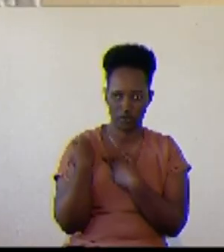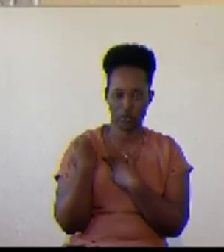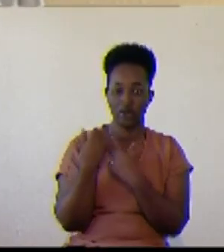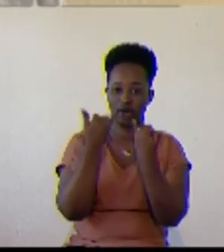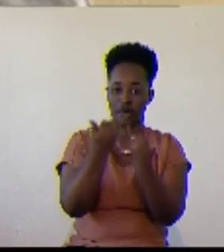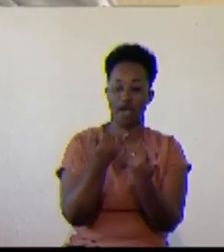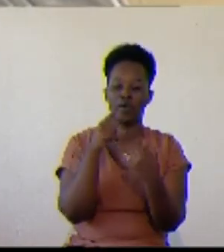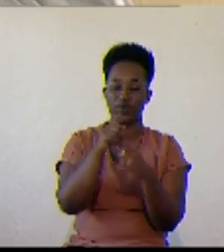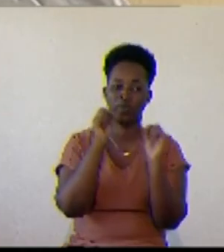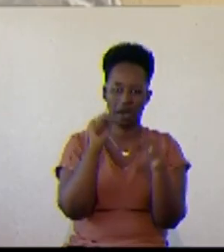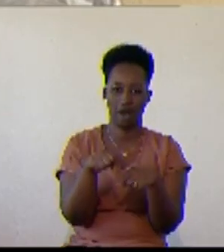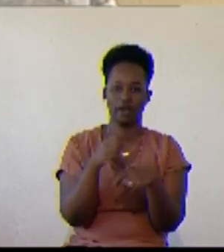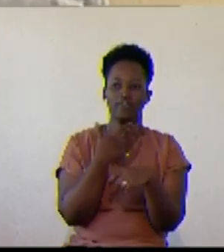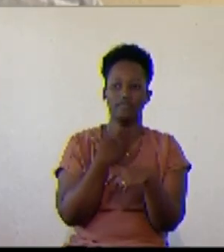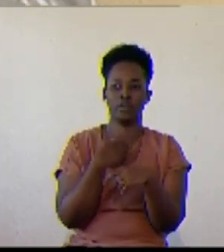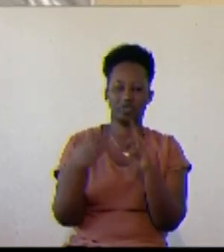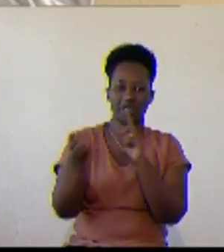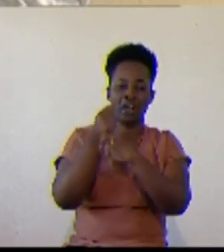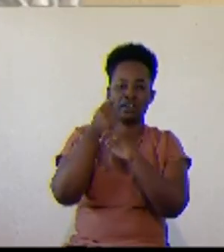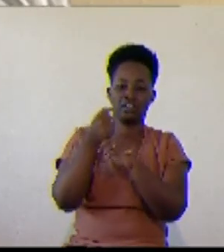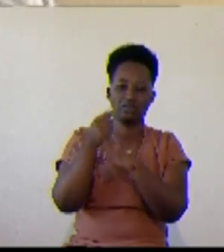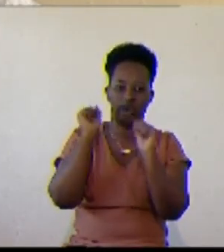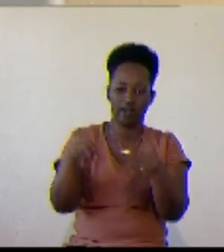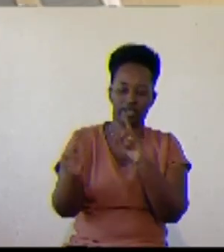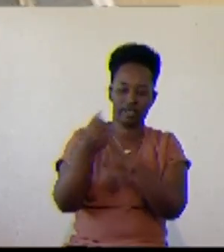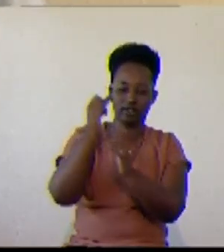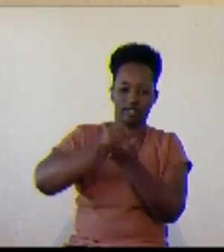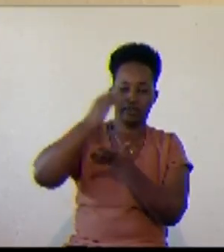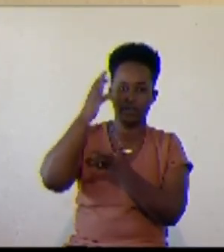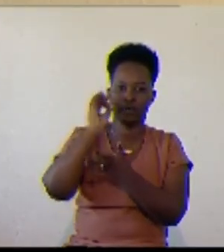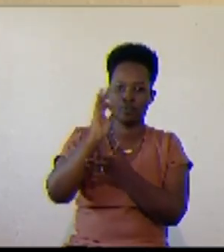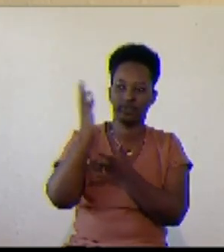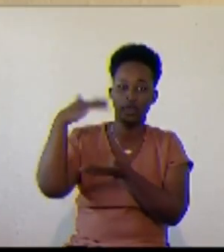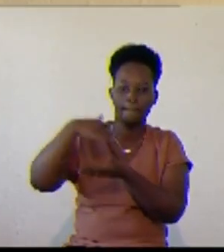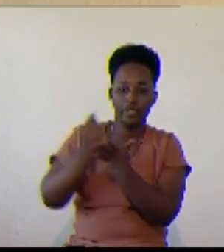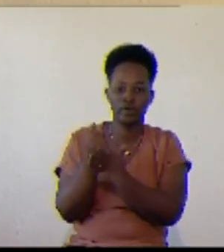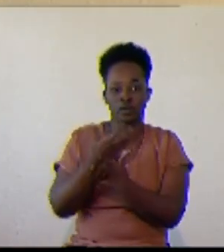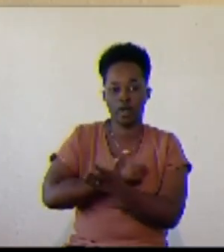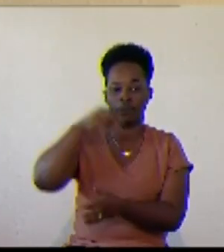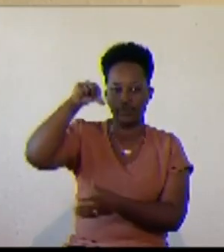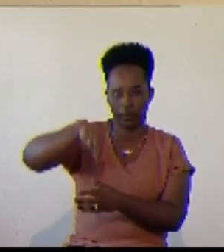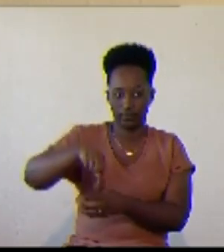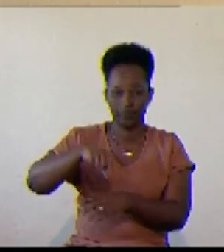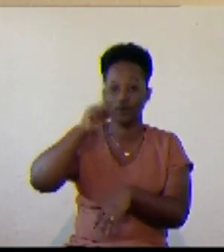now evaluate, you can get the value of this when you have Q. So when